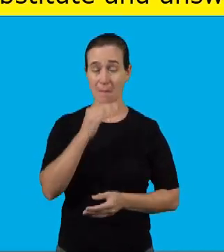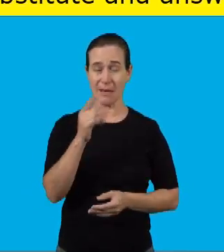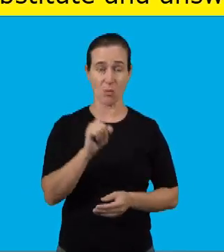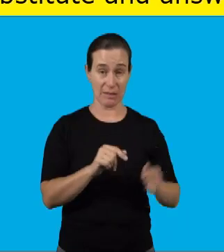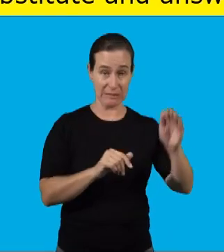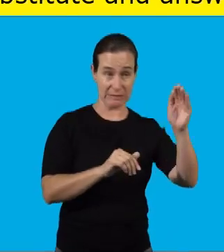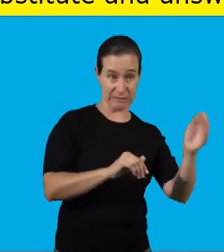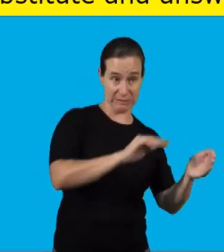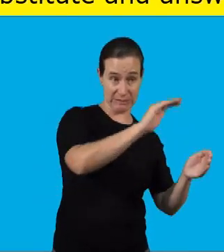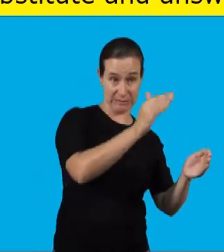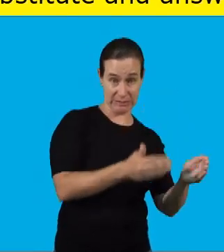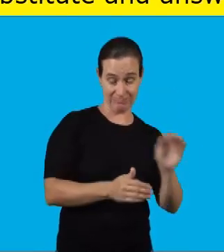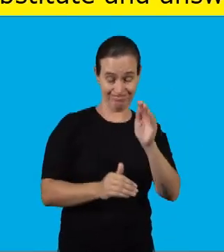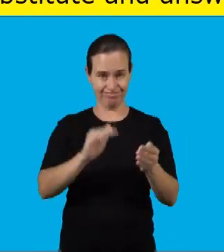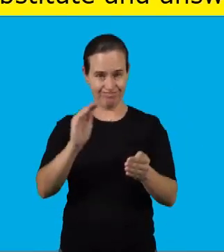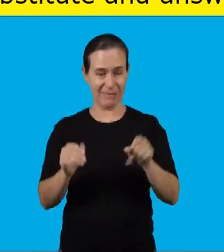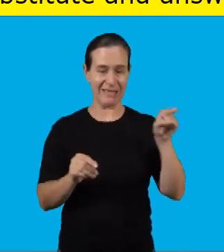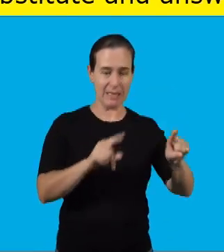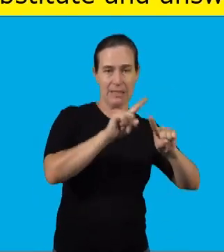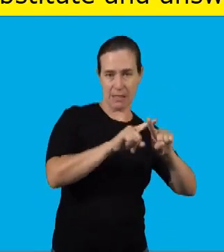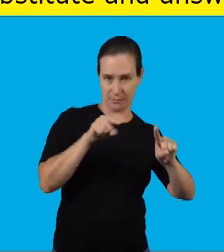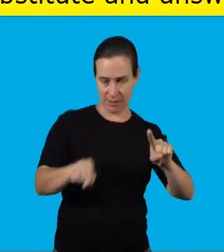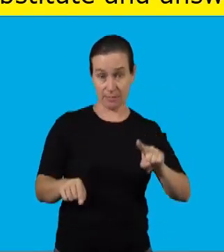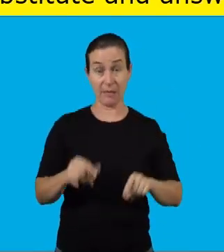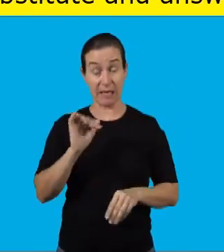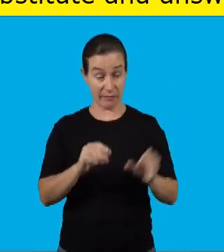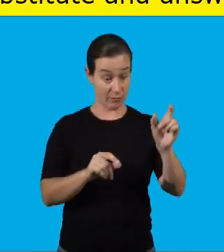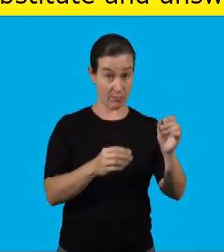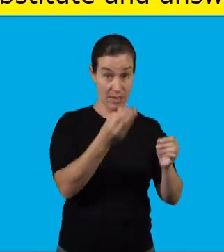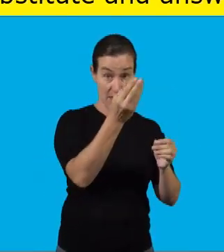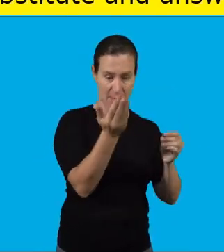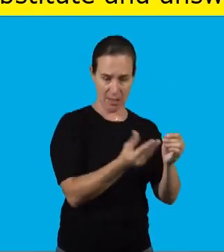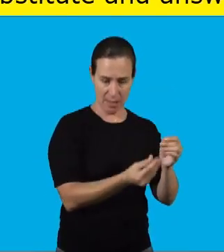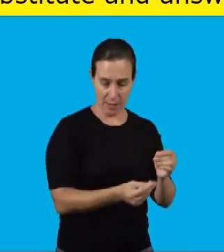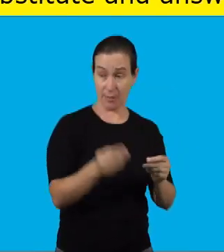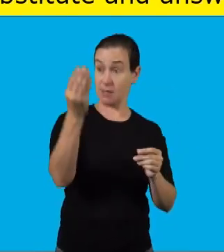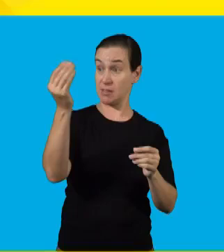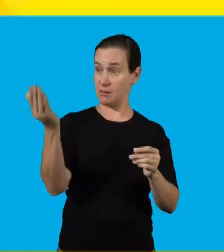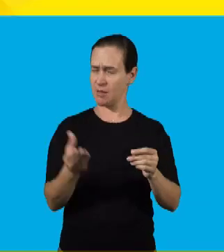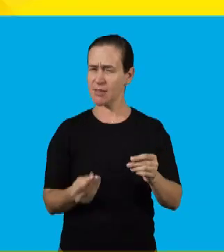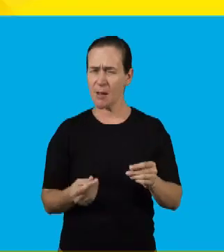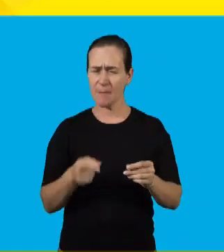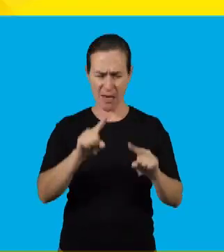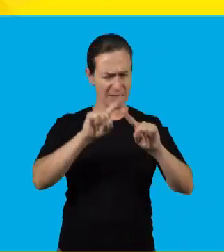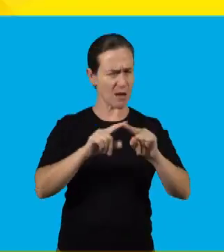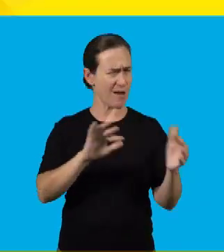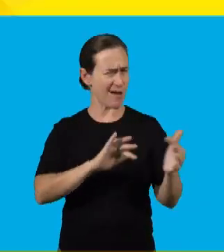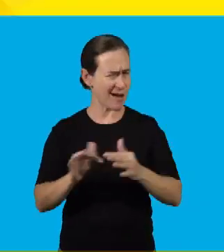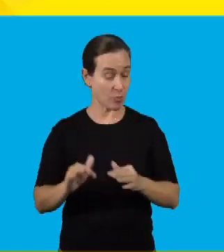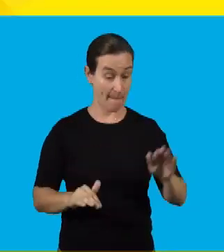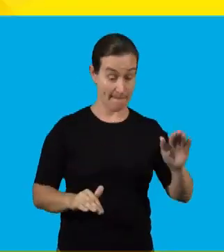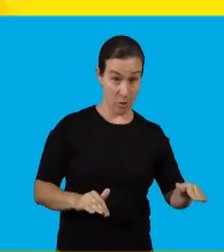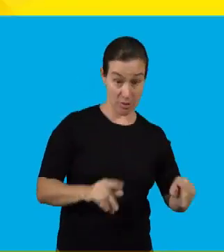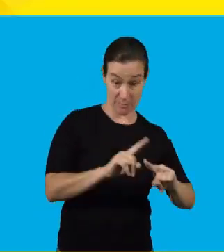multiply these two fractions together. And remember, when we are multiplying fractions, numerator is multiplied by the numerator and denominator is going